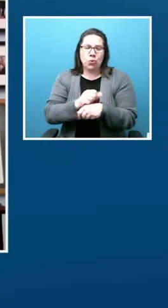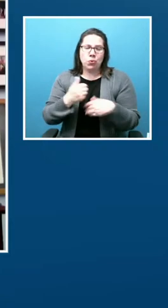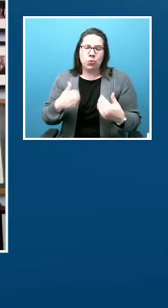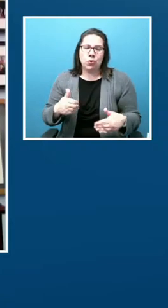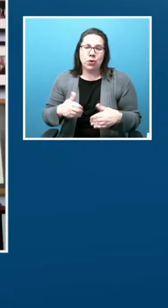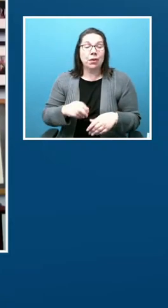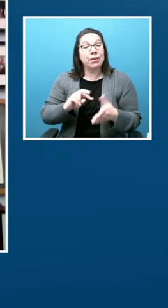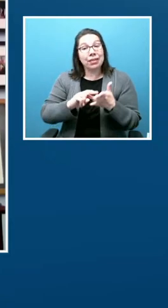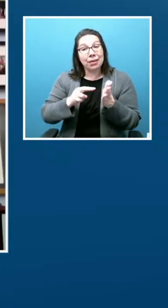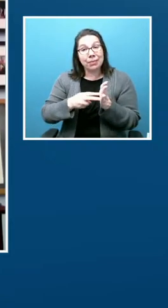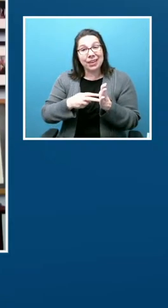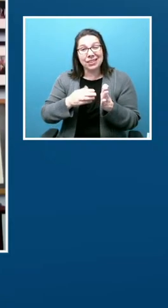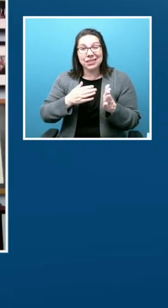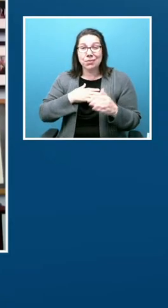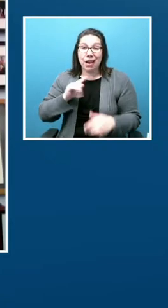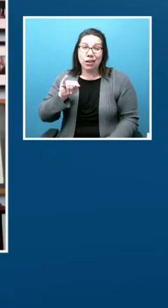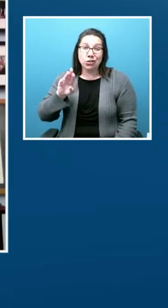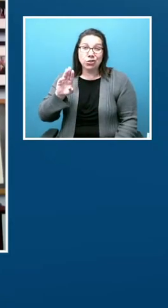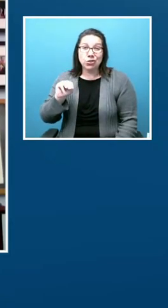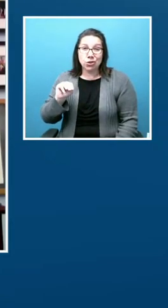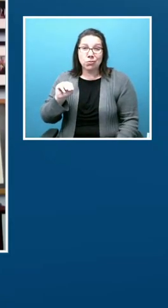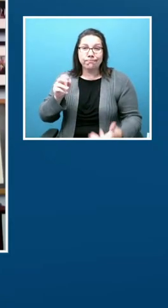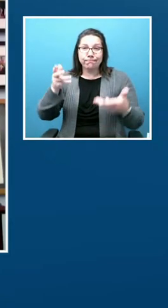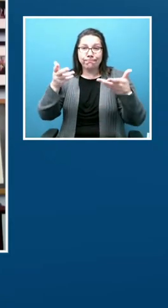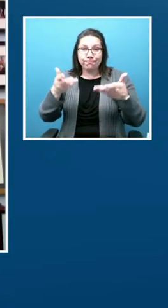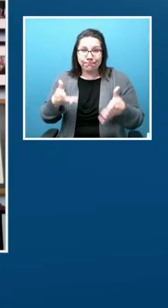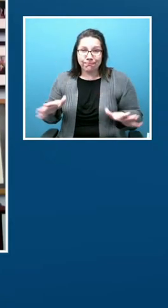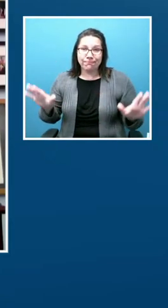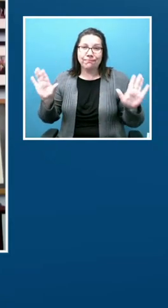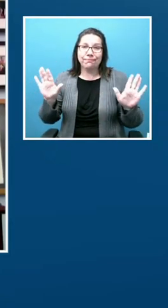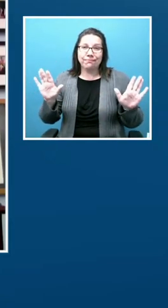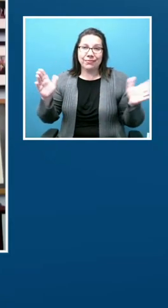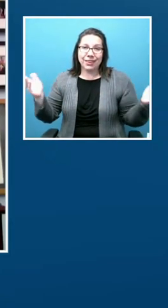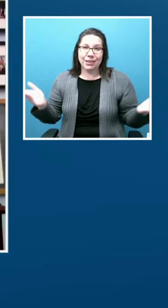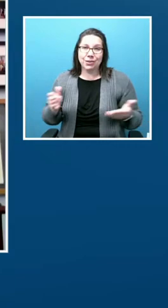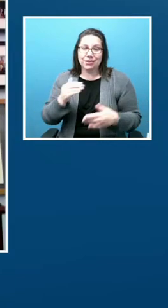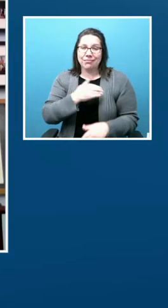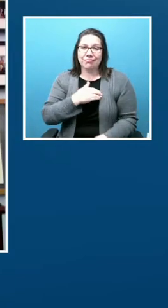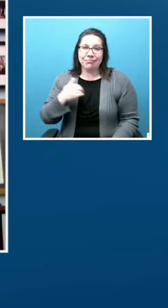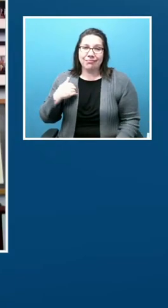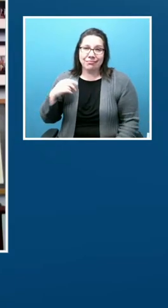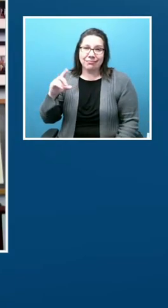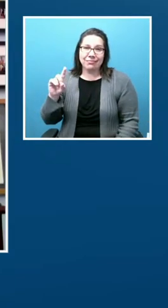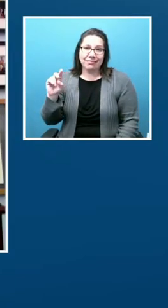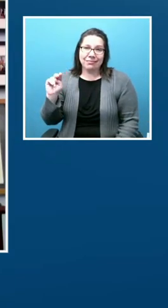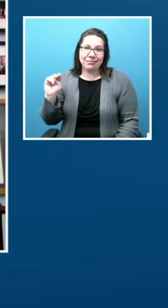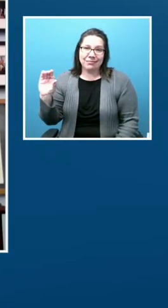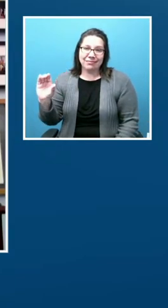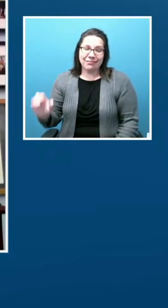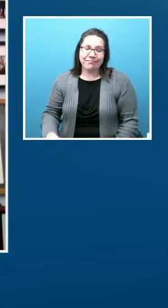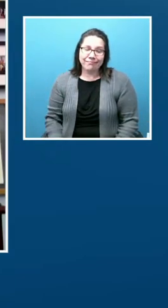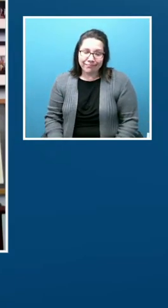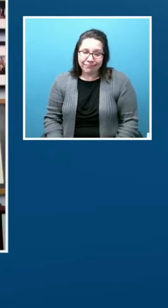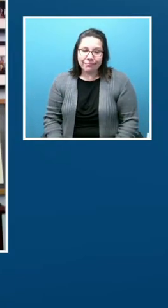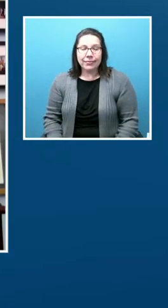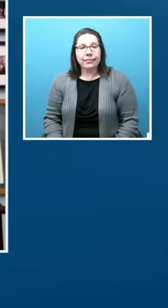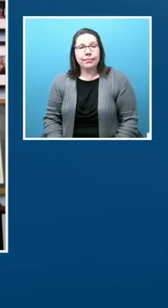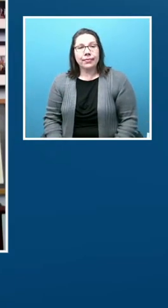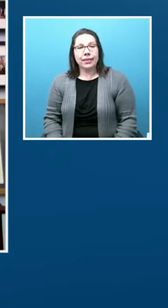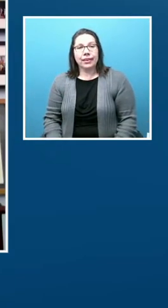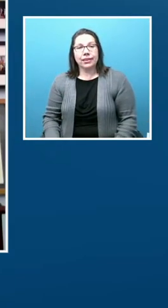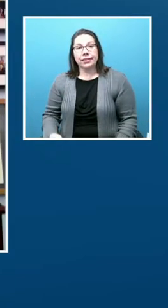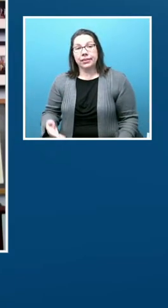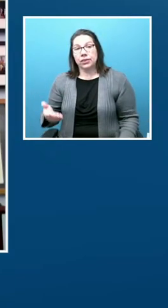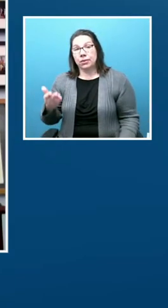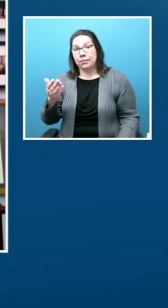my term will then end as a member of the DNC. It's very, very possible that I